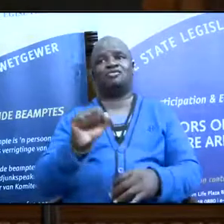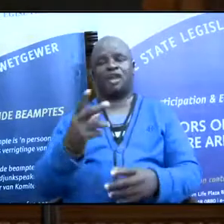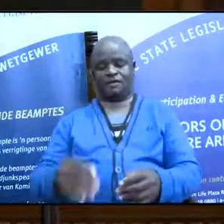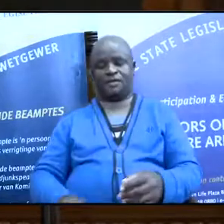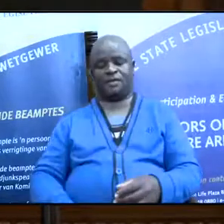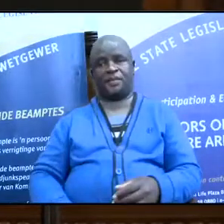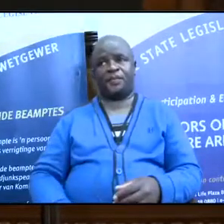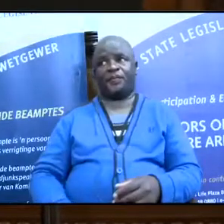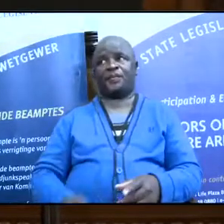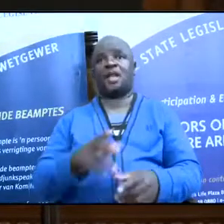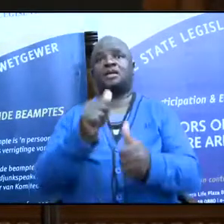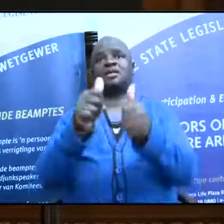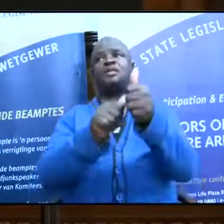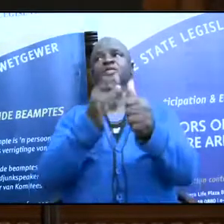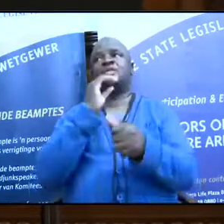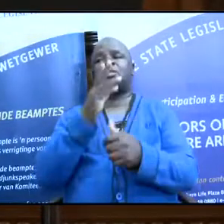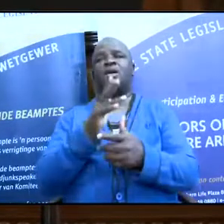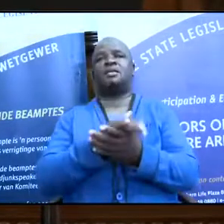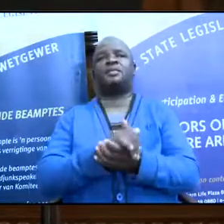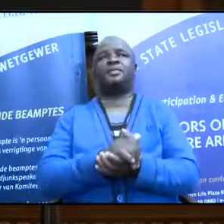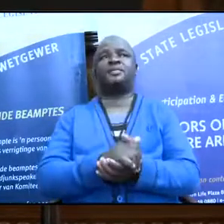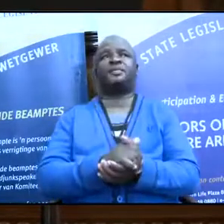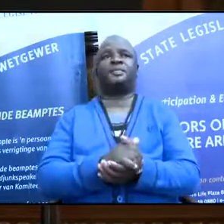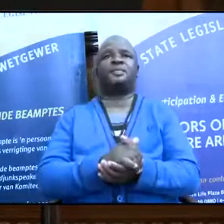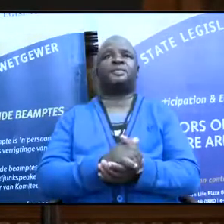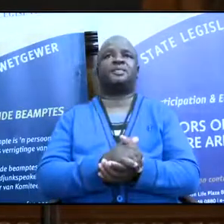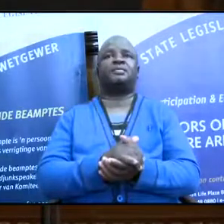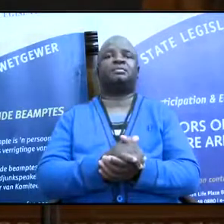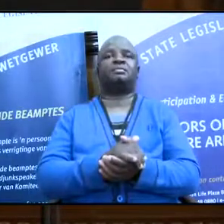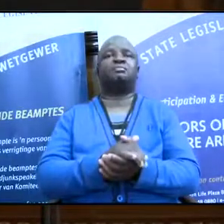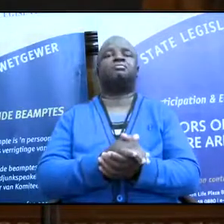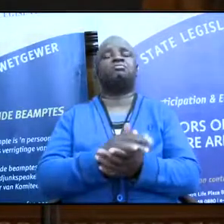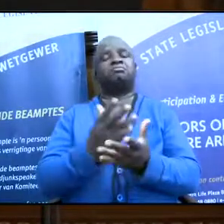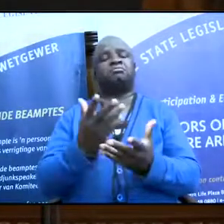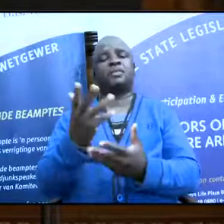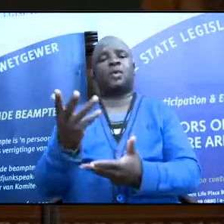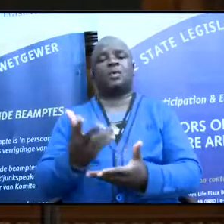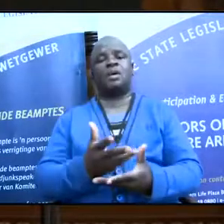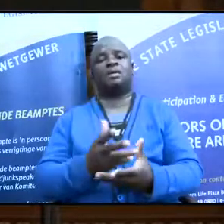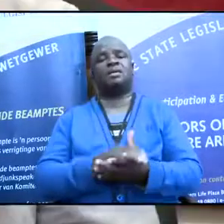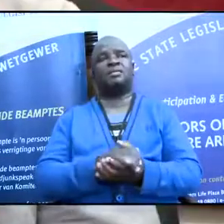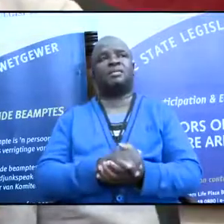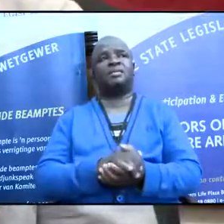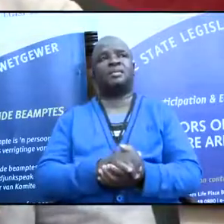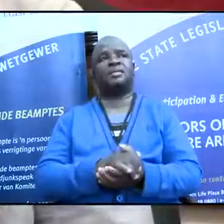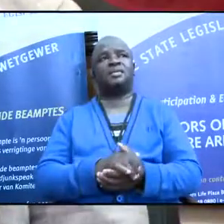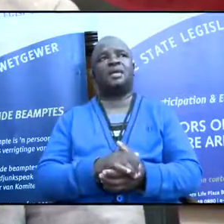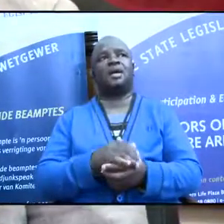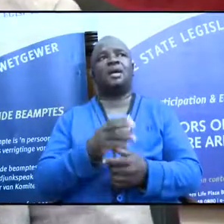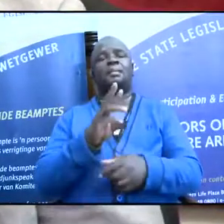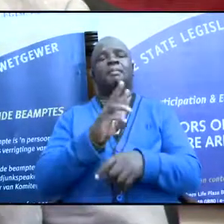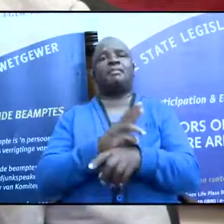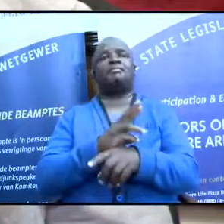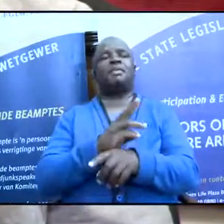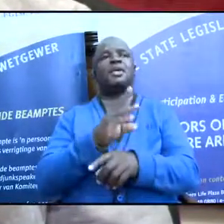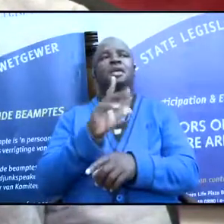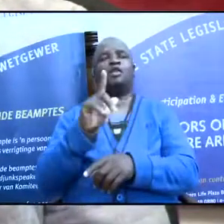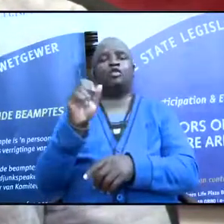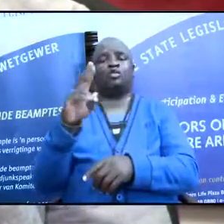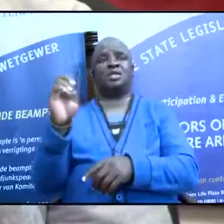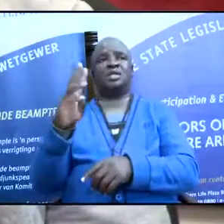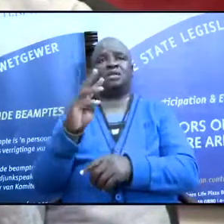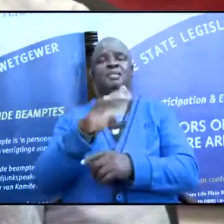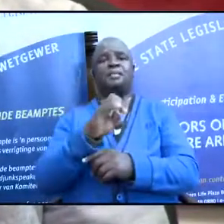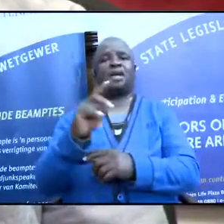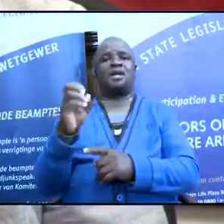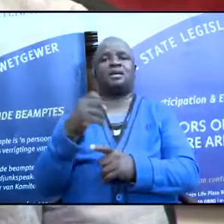honorable deputy speaker i acknowledge you honorable sima pena deborah